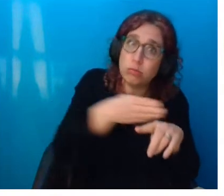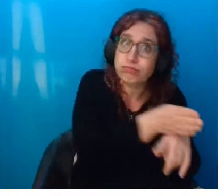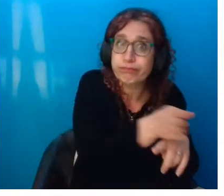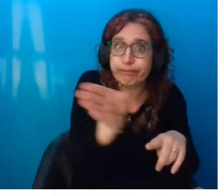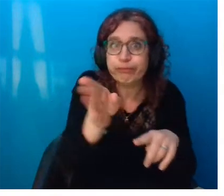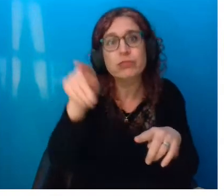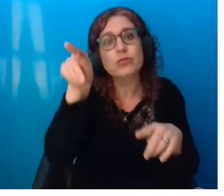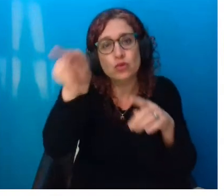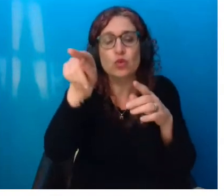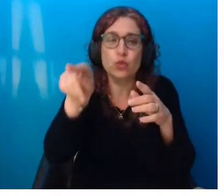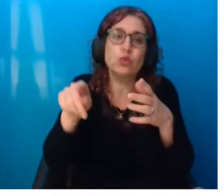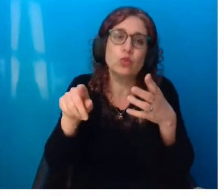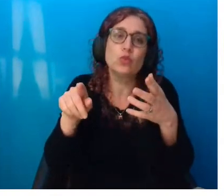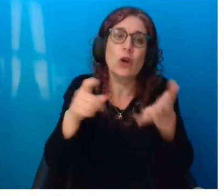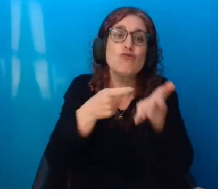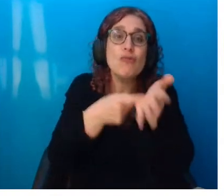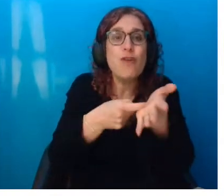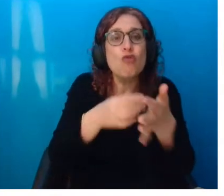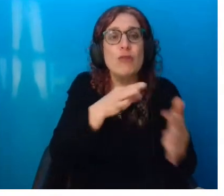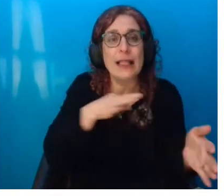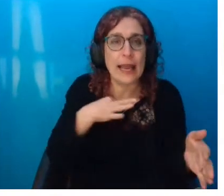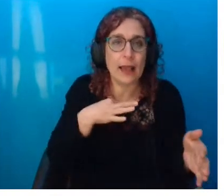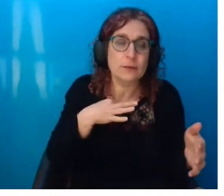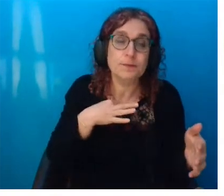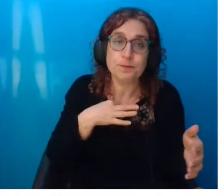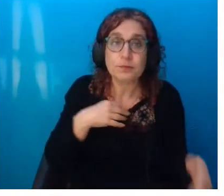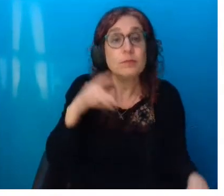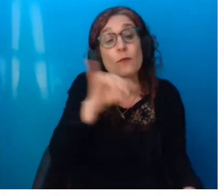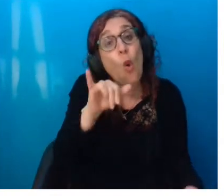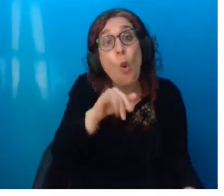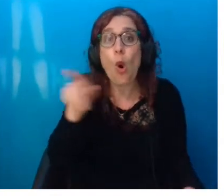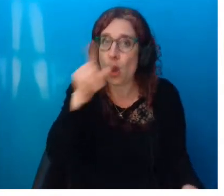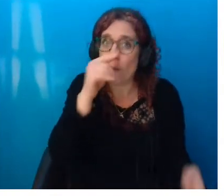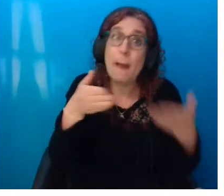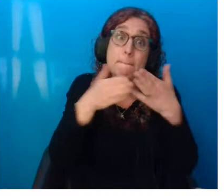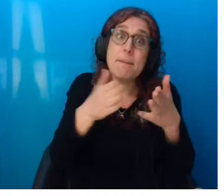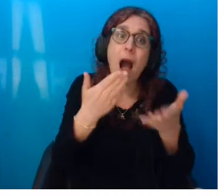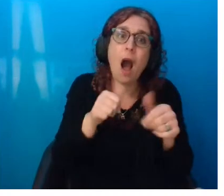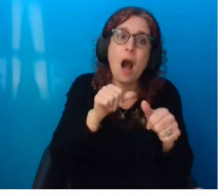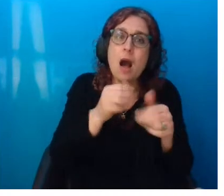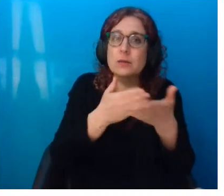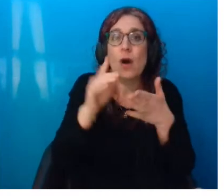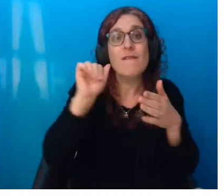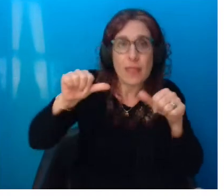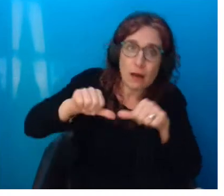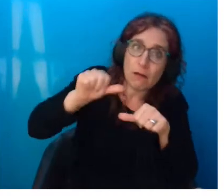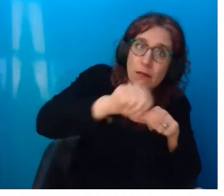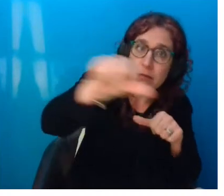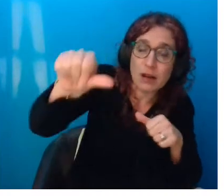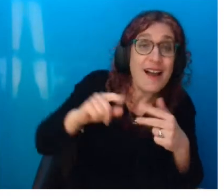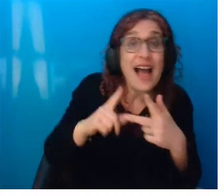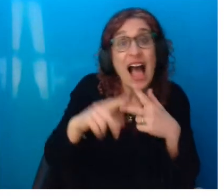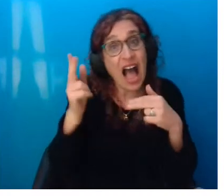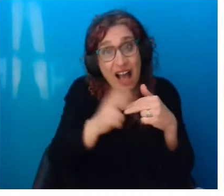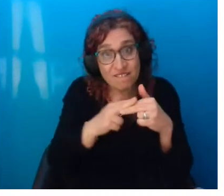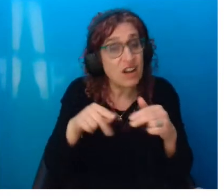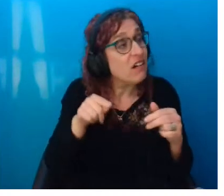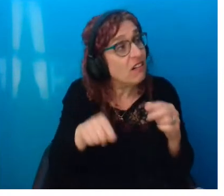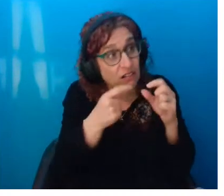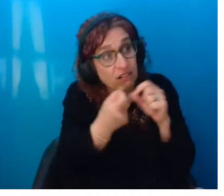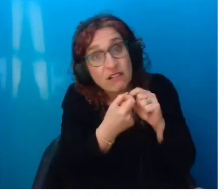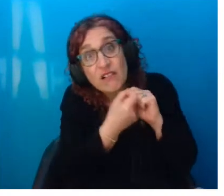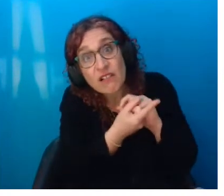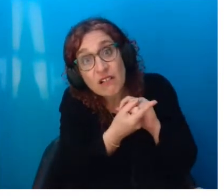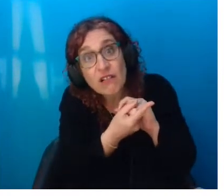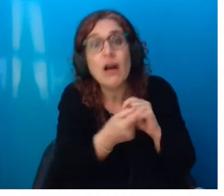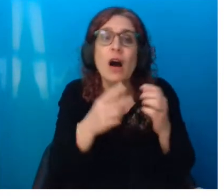referral pathway. And as you can imagine, for patients who are travelling 50, 100 yards for a clinic appointment, if you've started the process off with RAST,